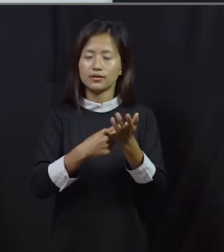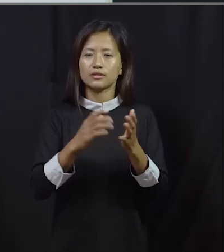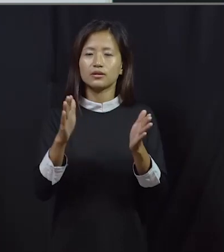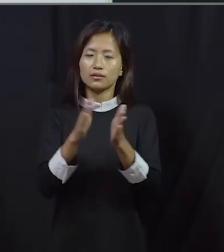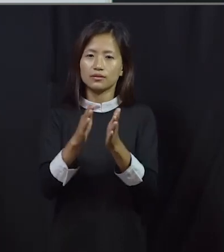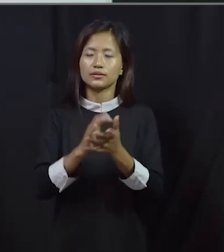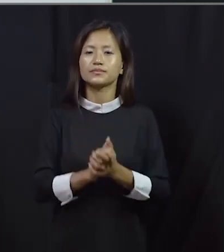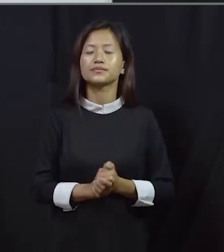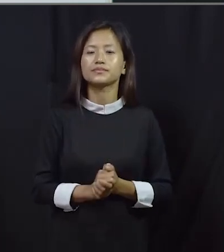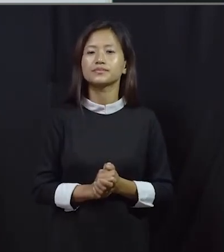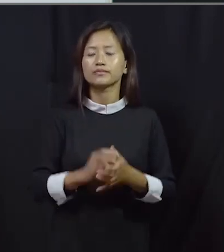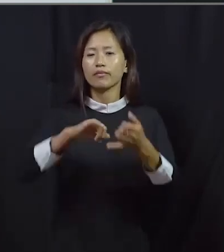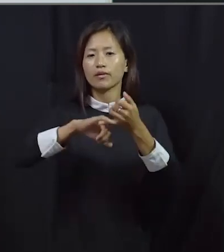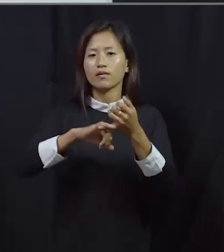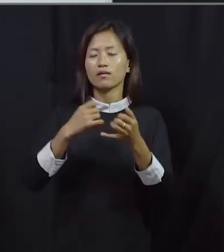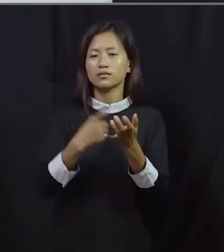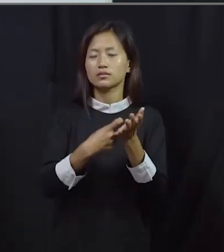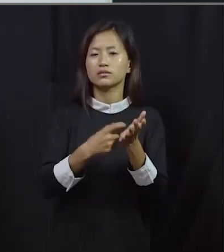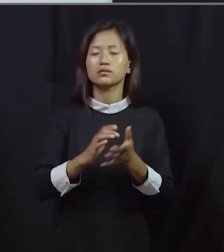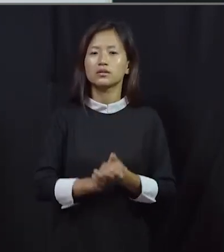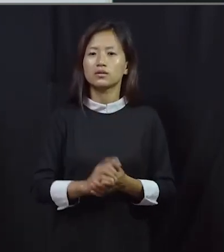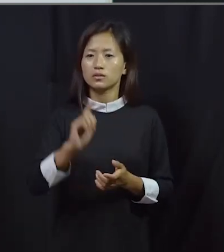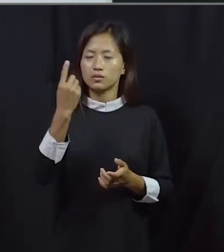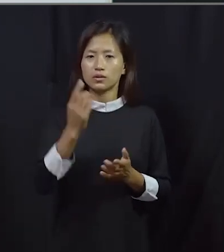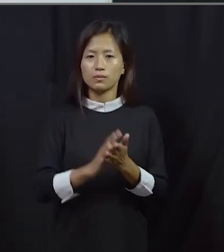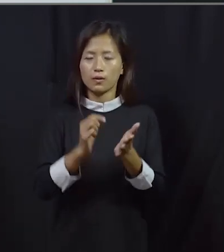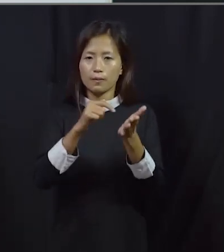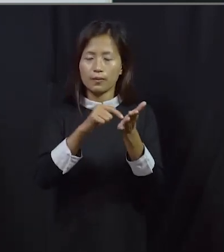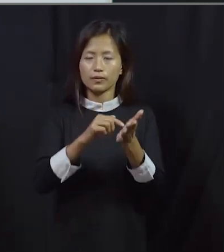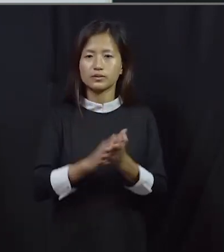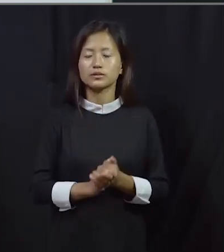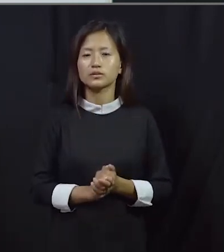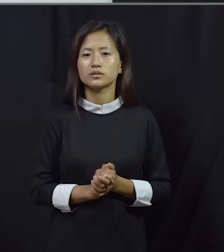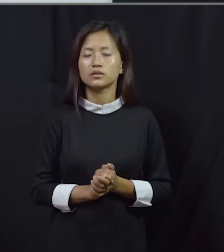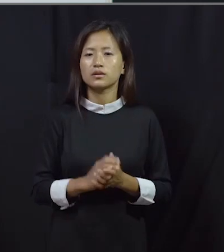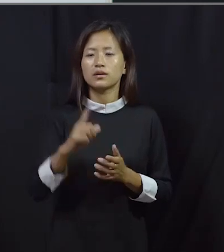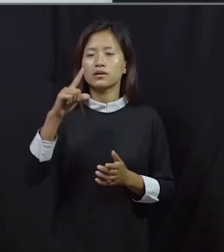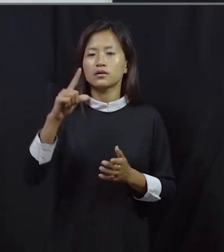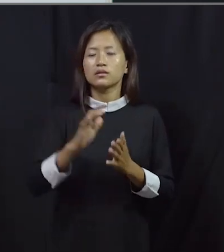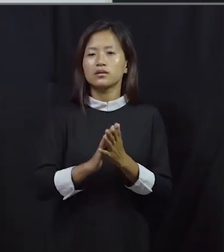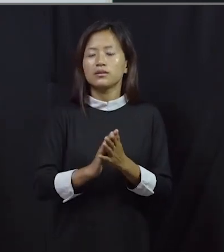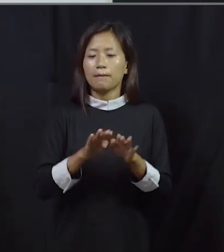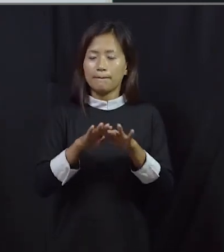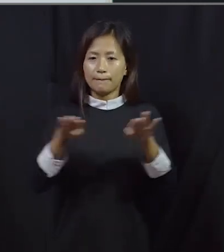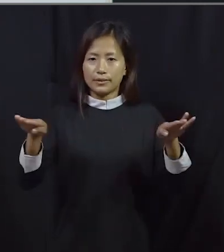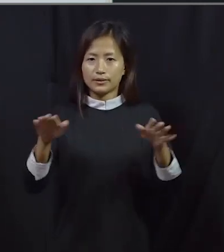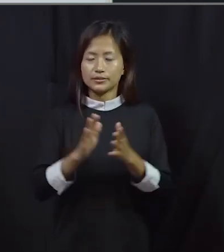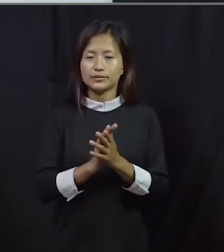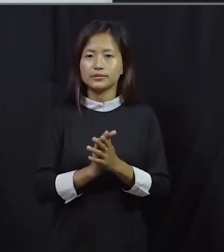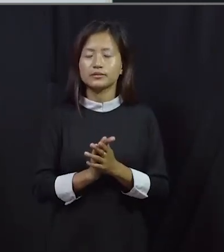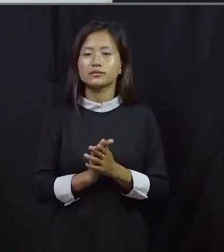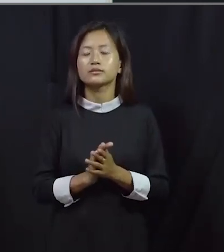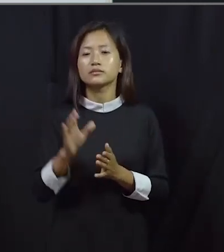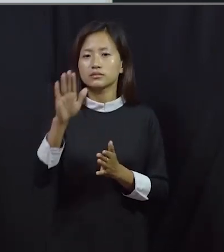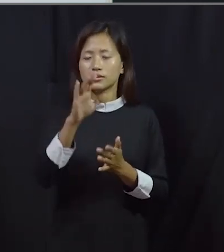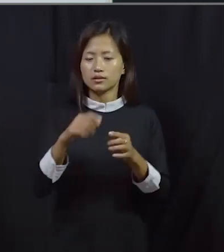this is SR. Okay, one more point. Angle subtended by this plane means this 2D, this